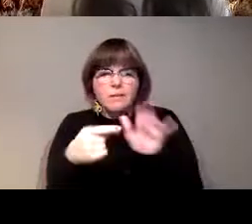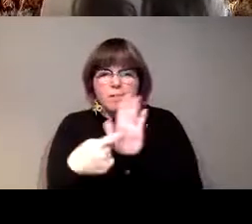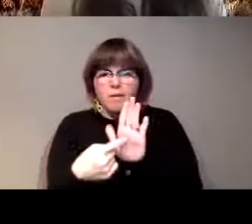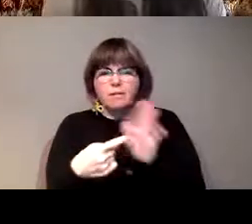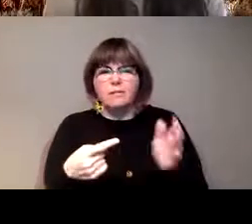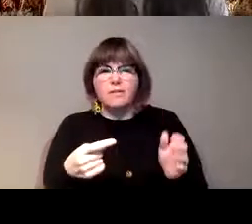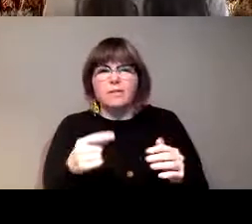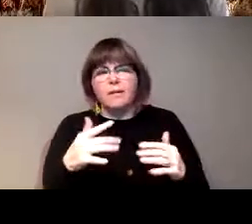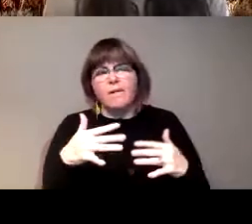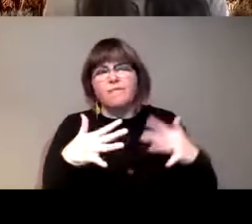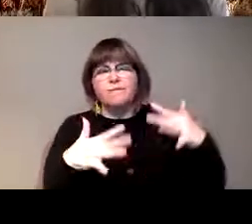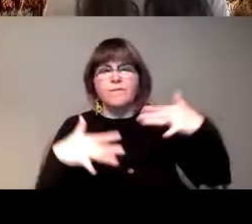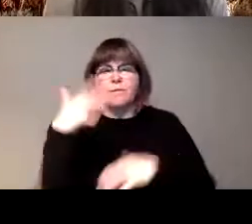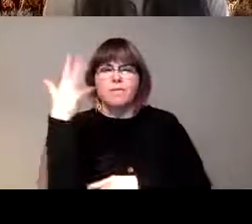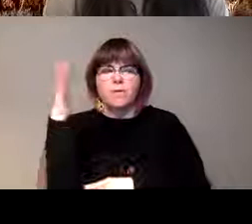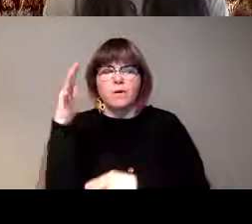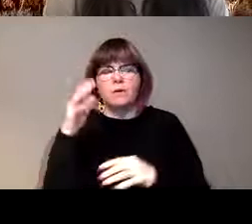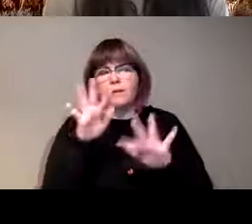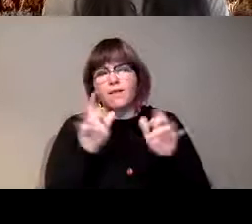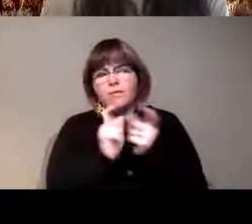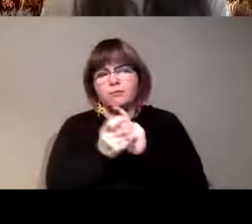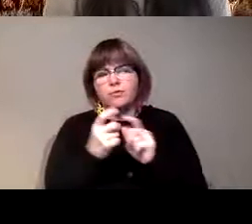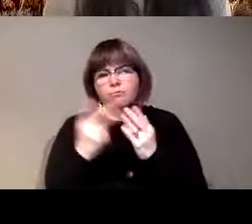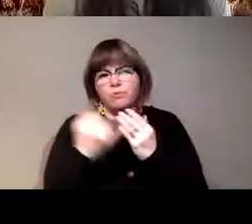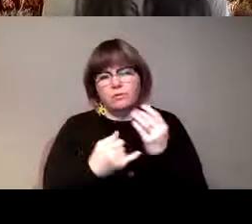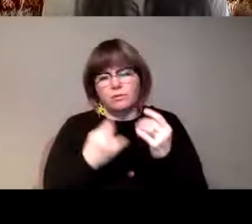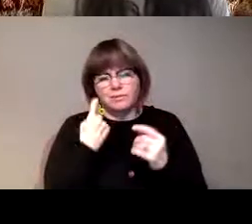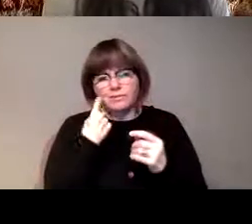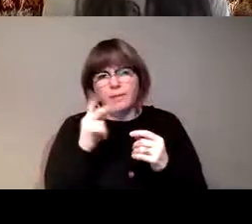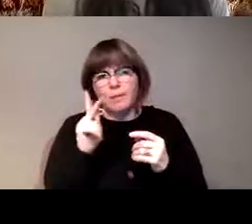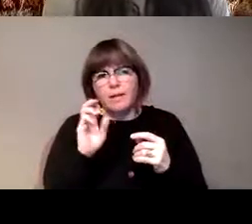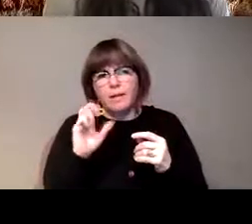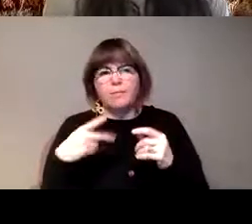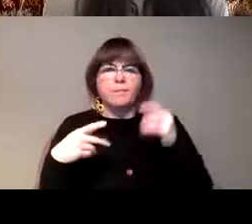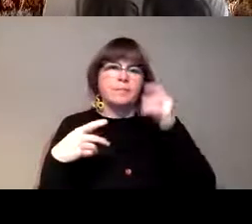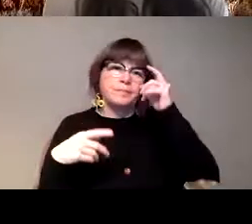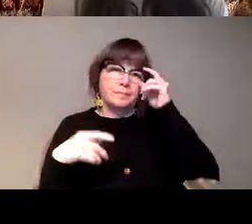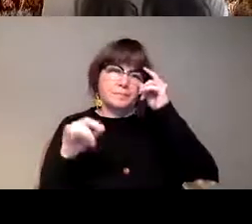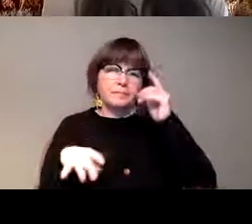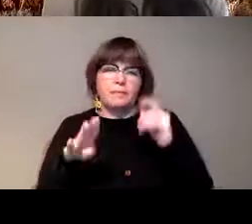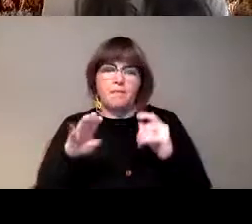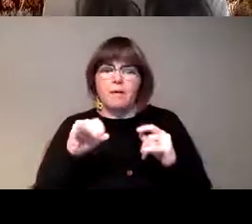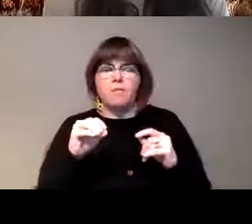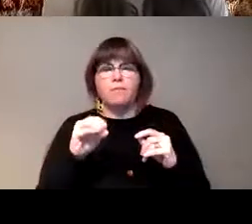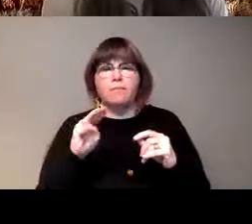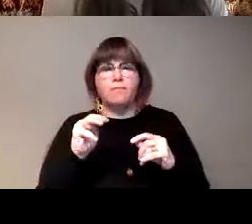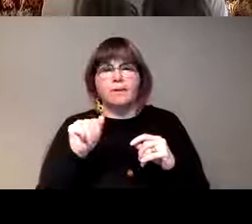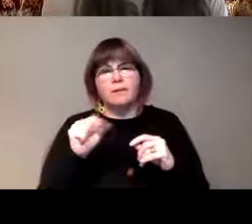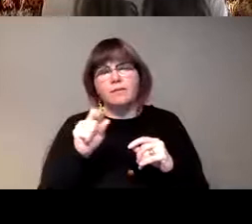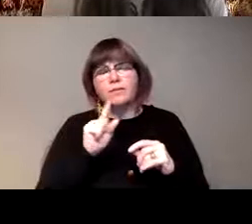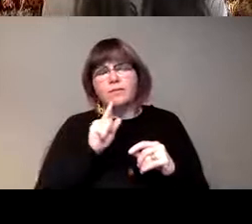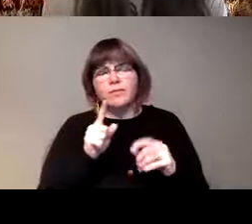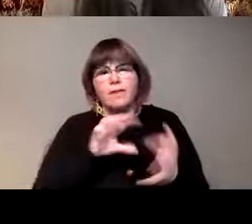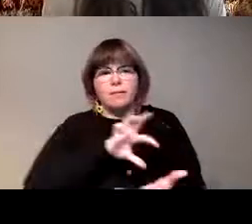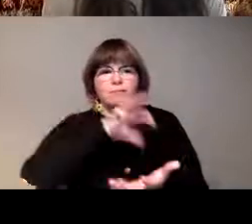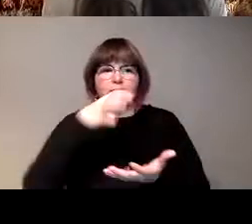our Floating Forests climate change project, which is this activity that uses kelp biomass, or basically amount of kelp